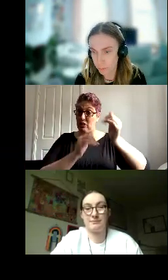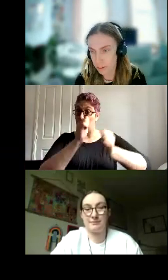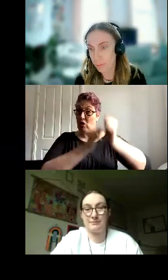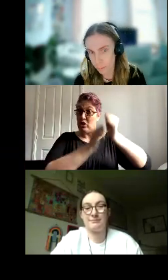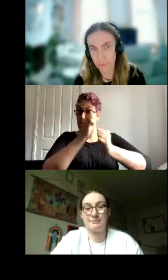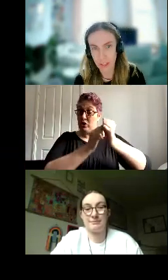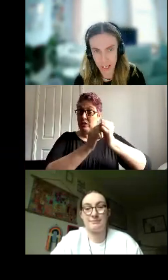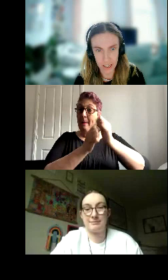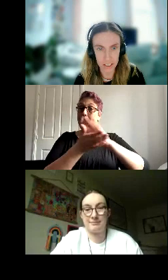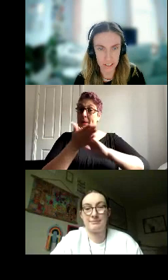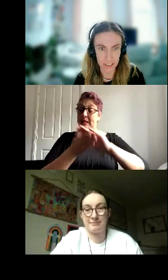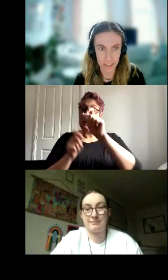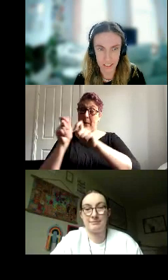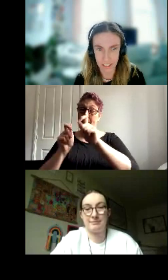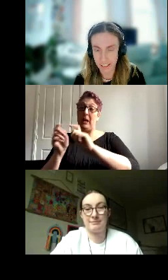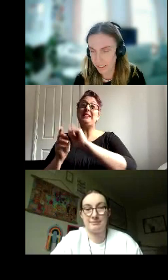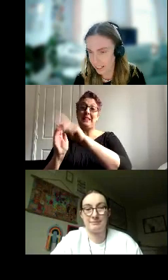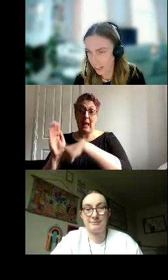disabled people,